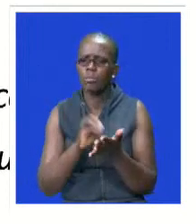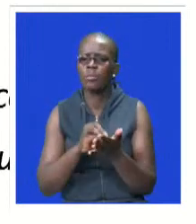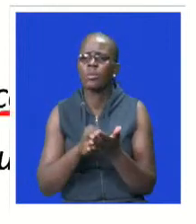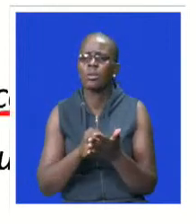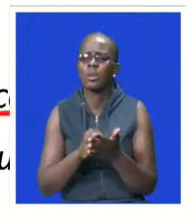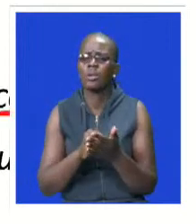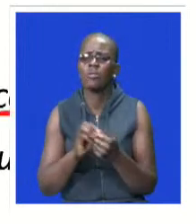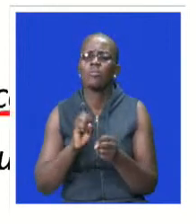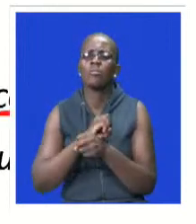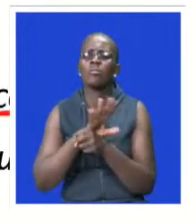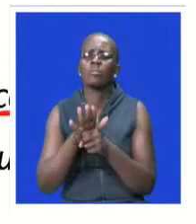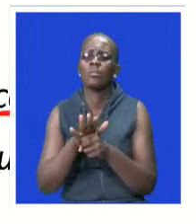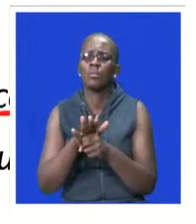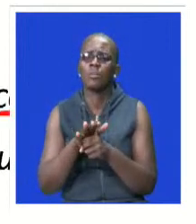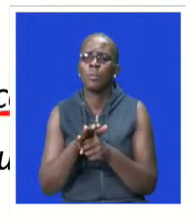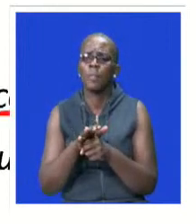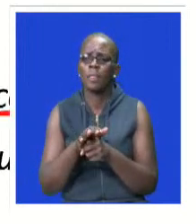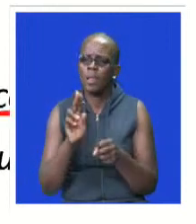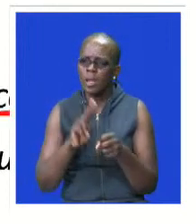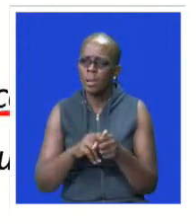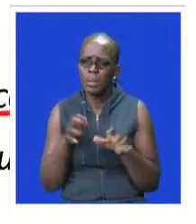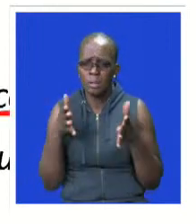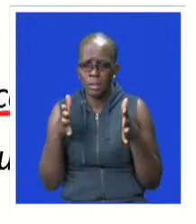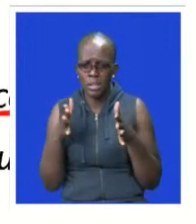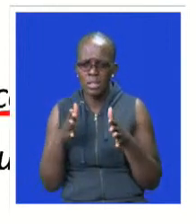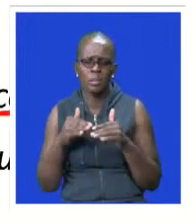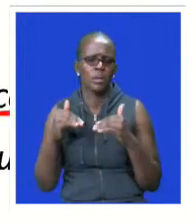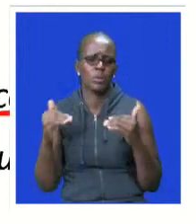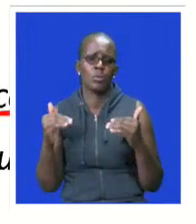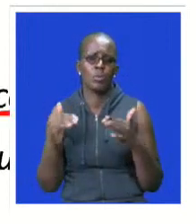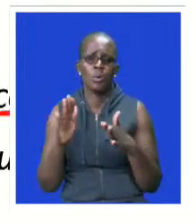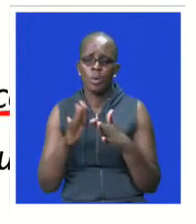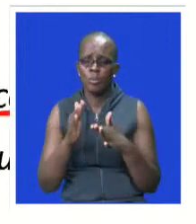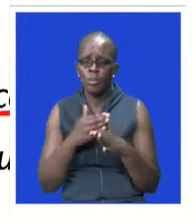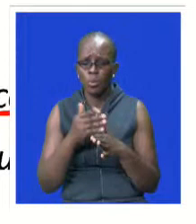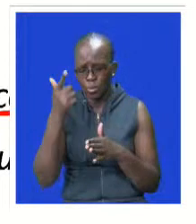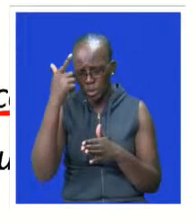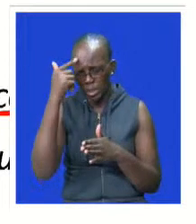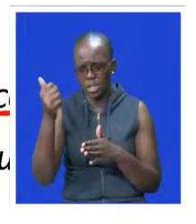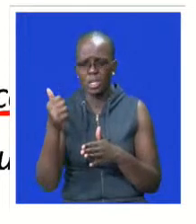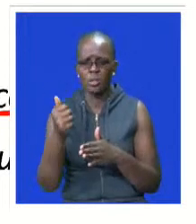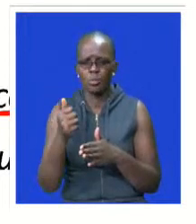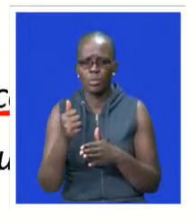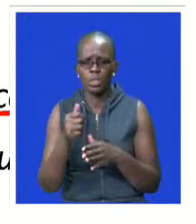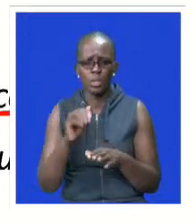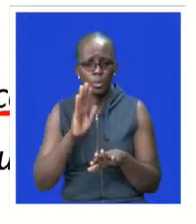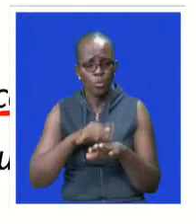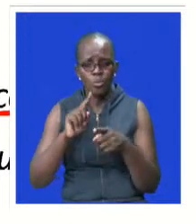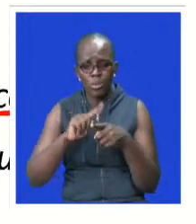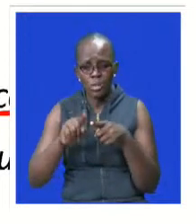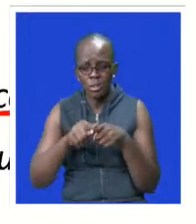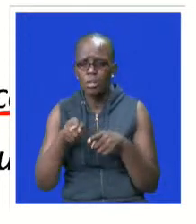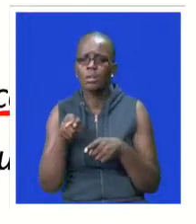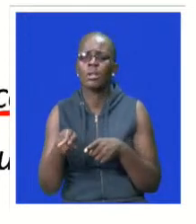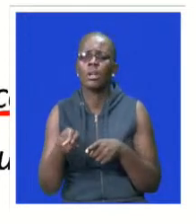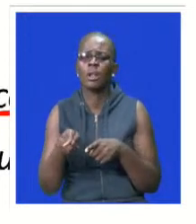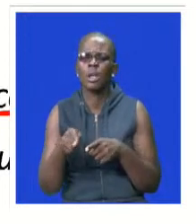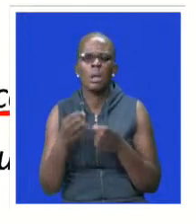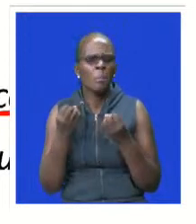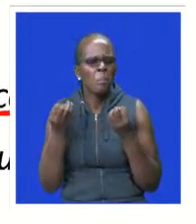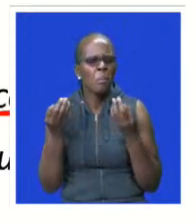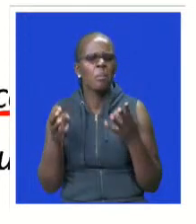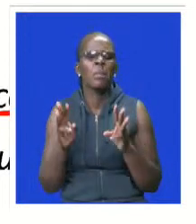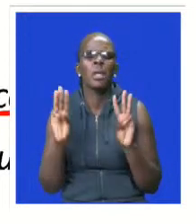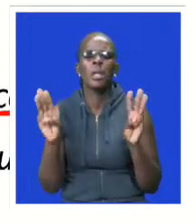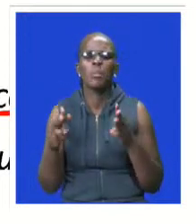very scared. This virus is no joke. Many people have died from it. So you must be very careful,